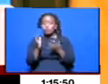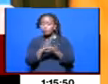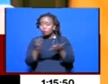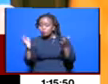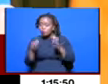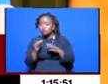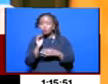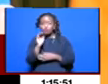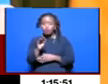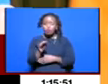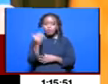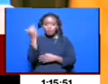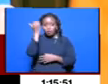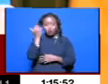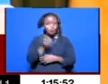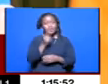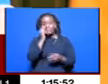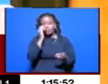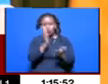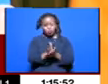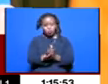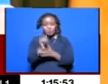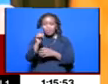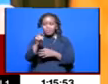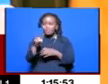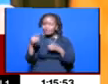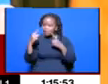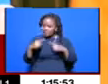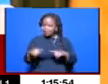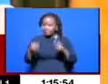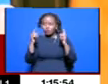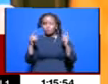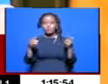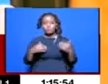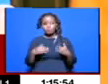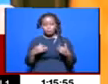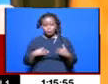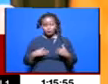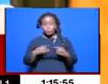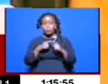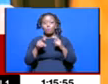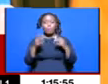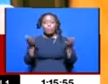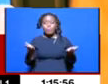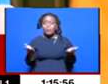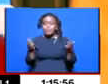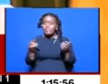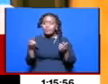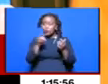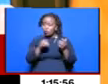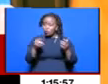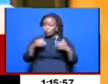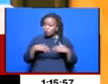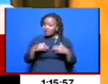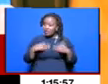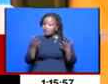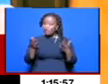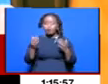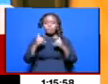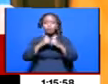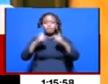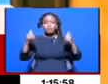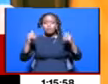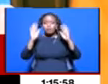indeed such a declaration was warranted. But instead, what we have here is a fundamental departure